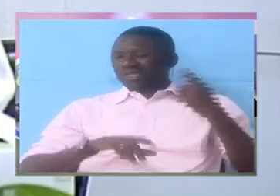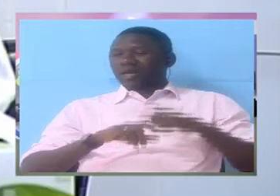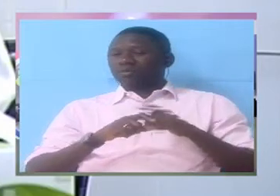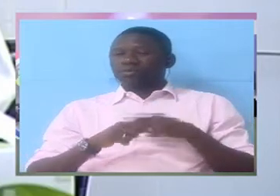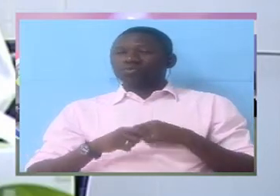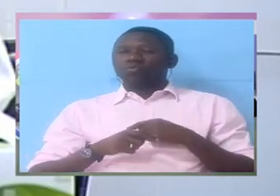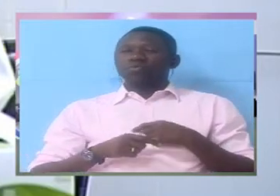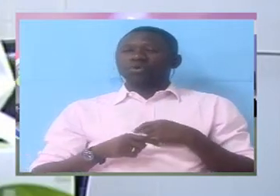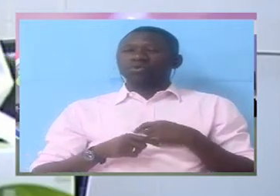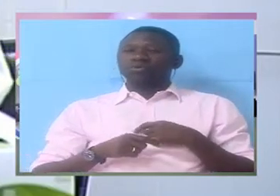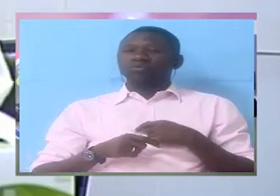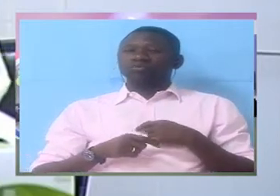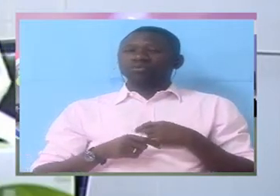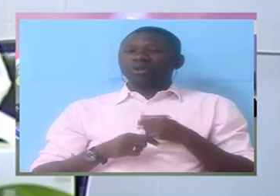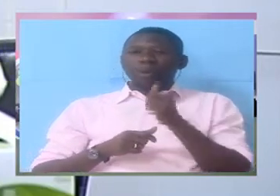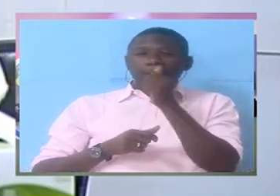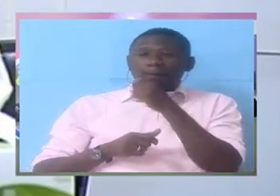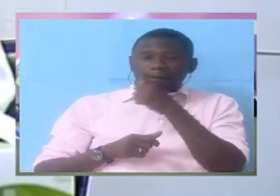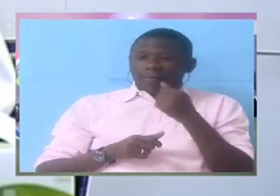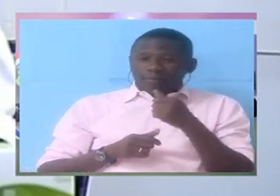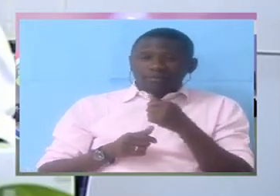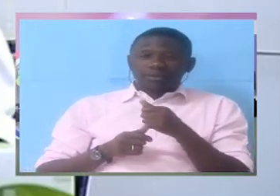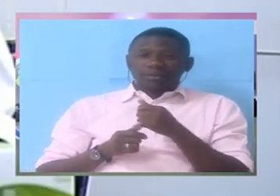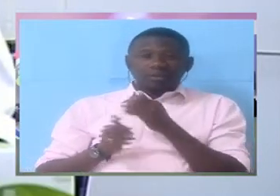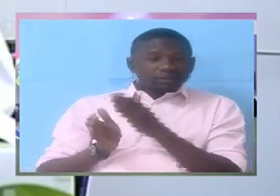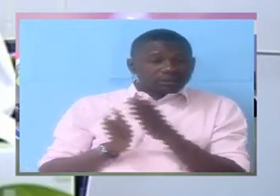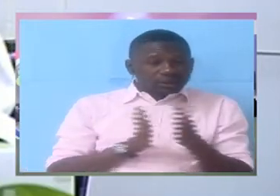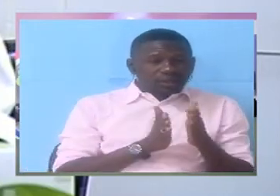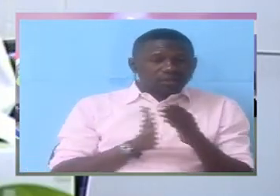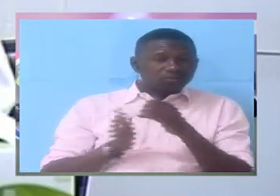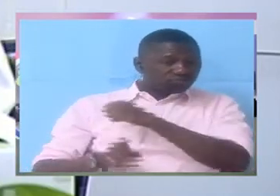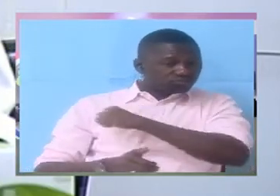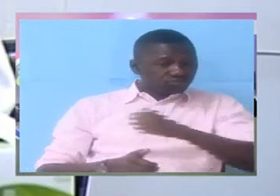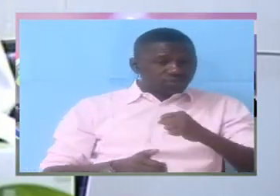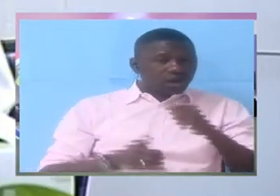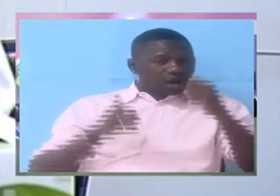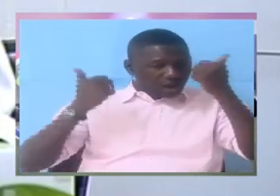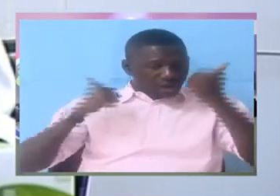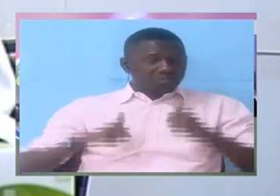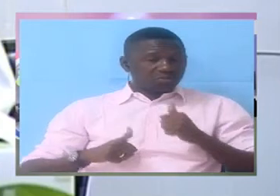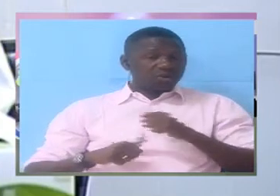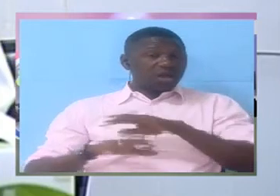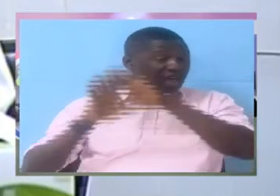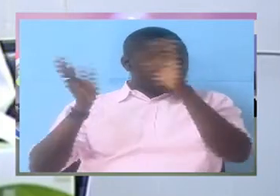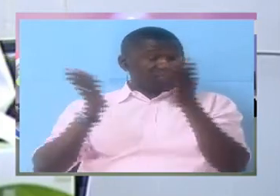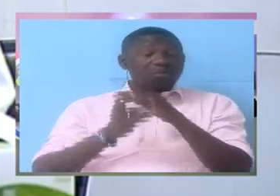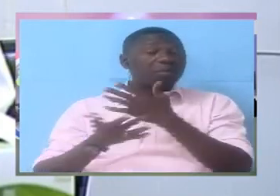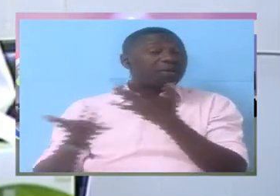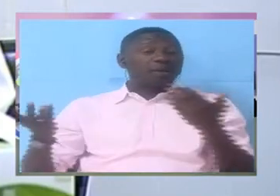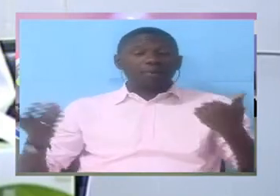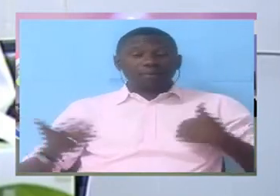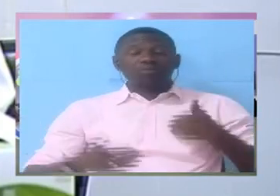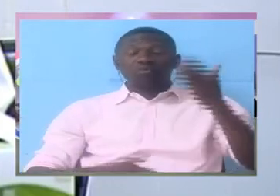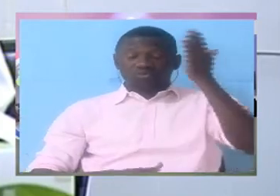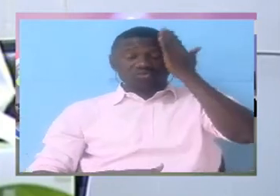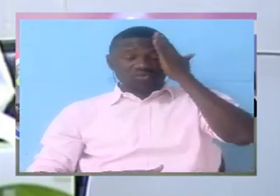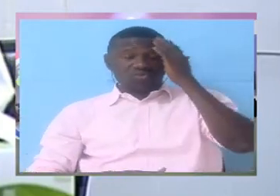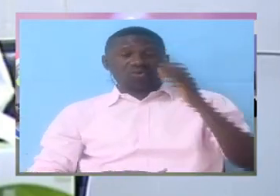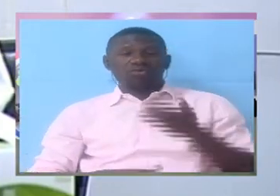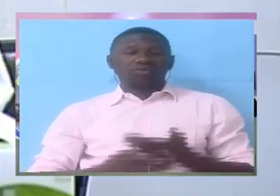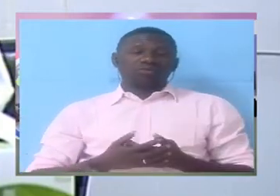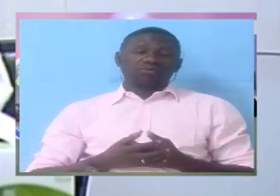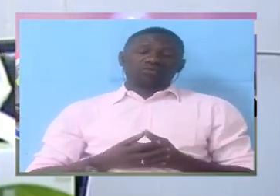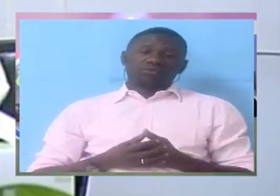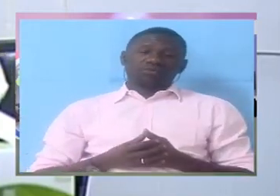that there is a planned coup. Nyinketa kulo wanyari ngoti kulo wanyari ringoti mobe la karola